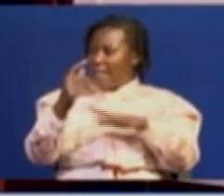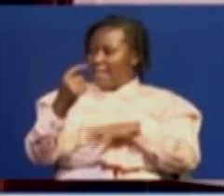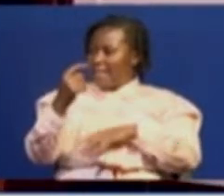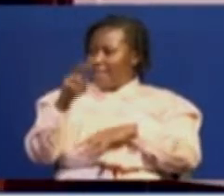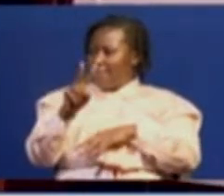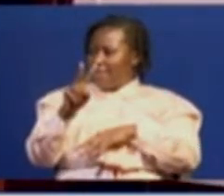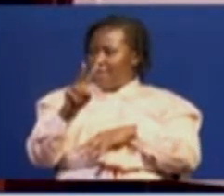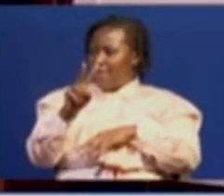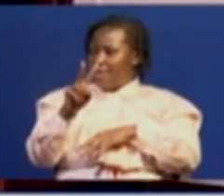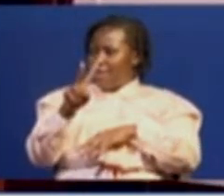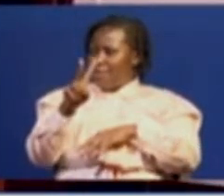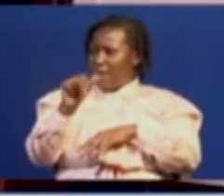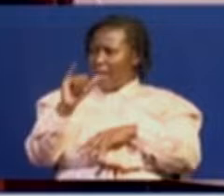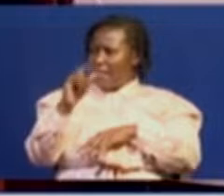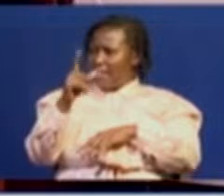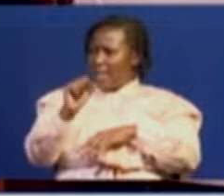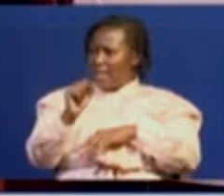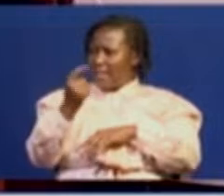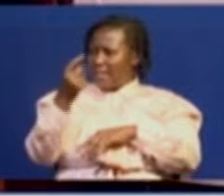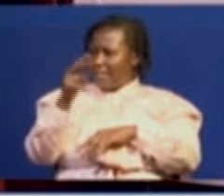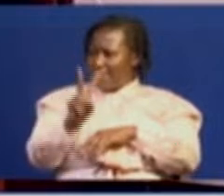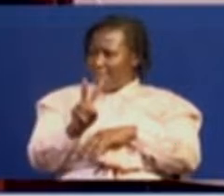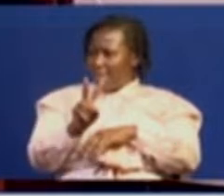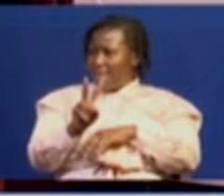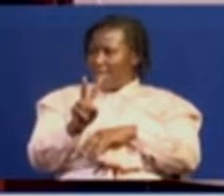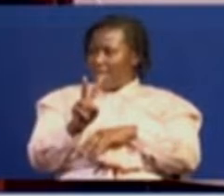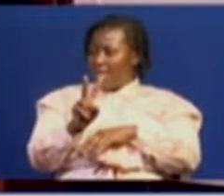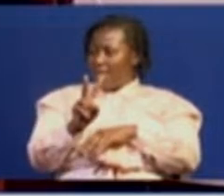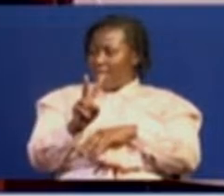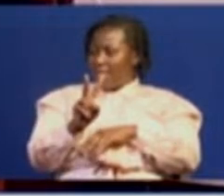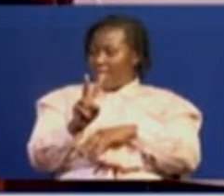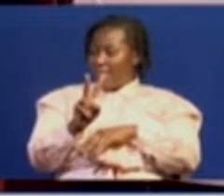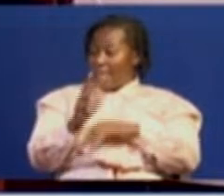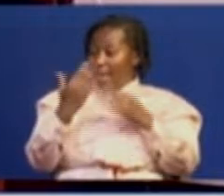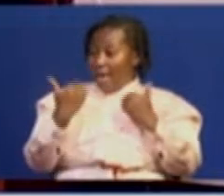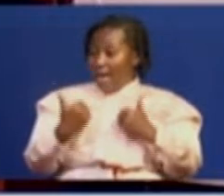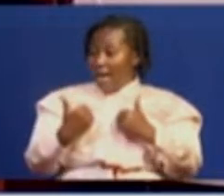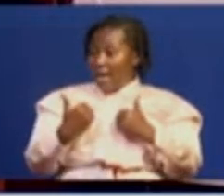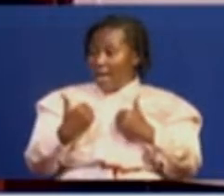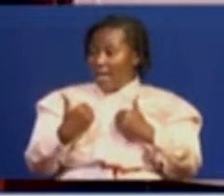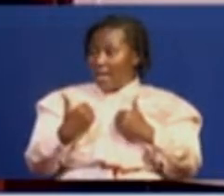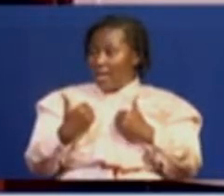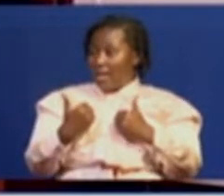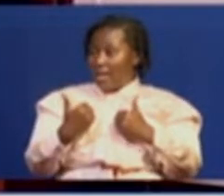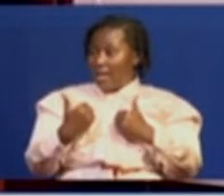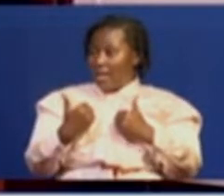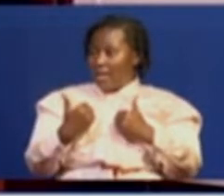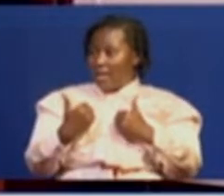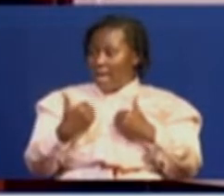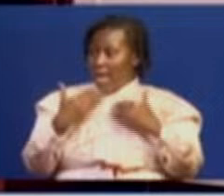TV several times, and I